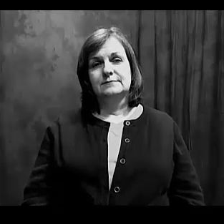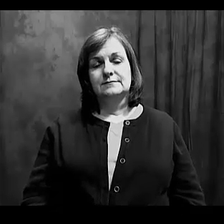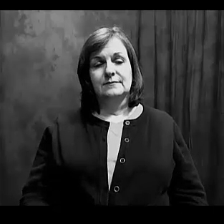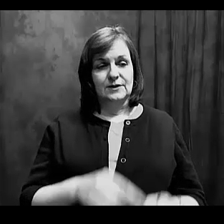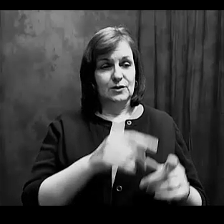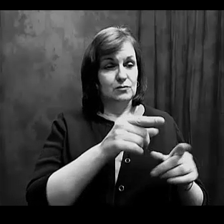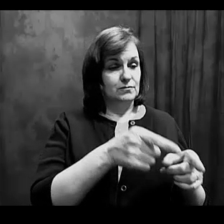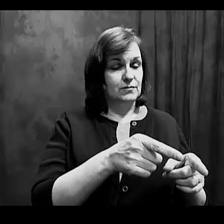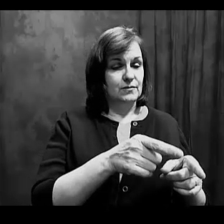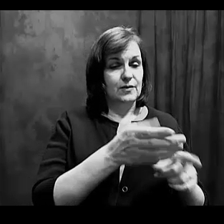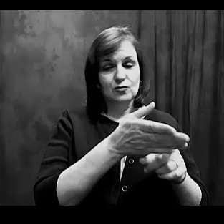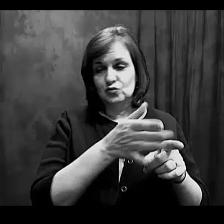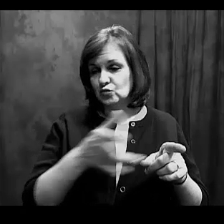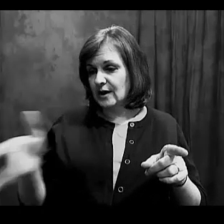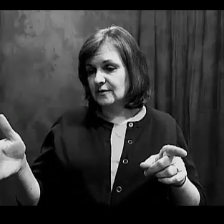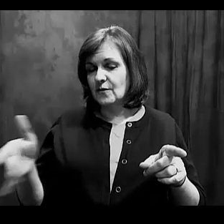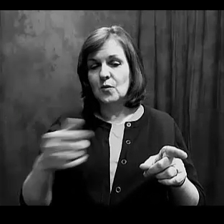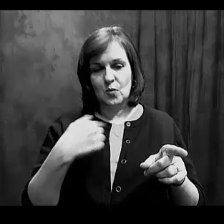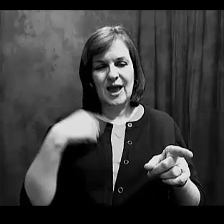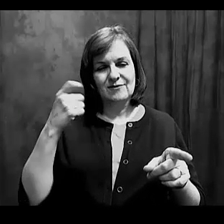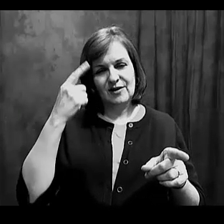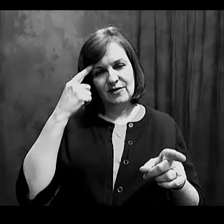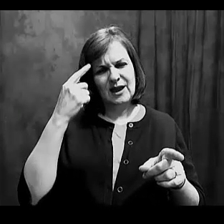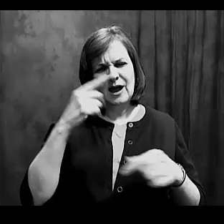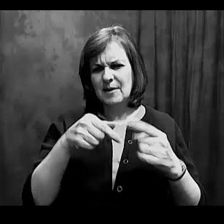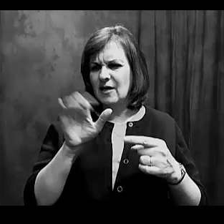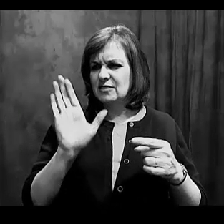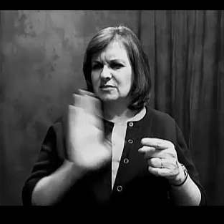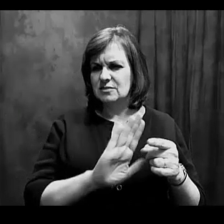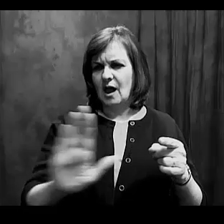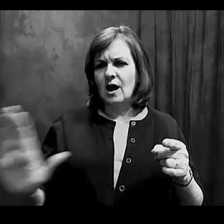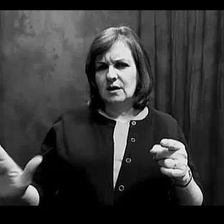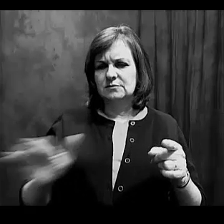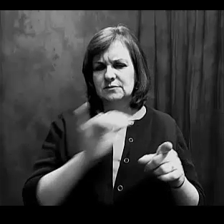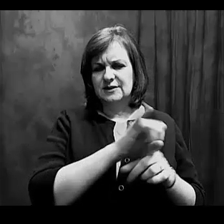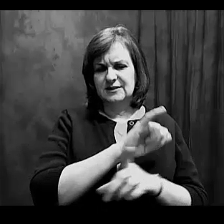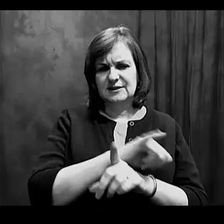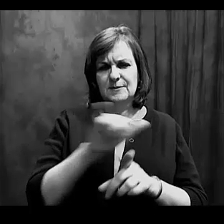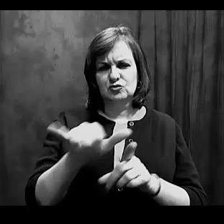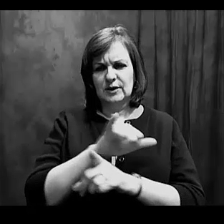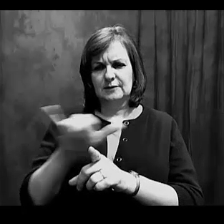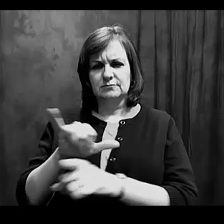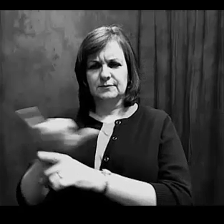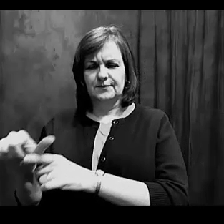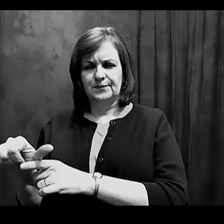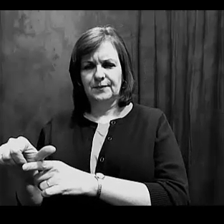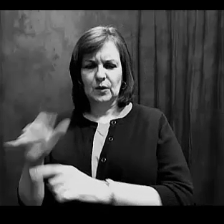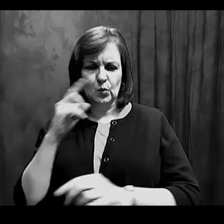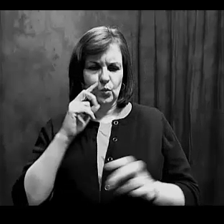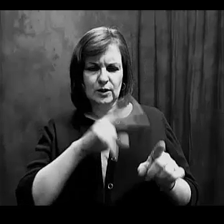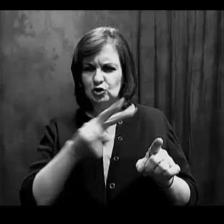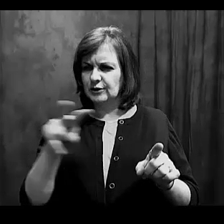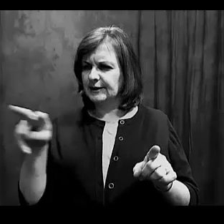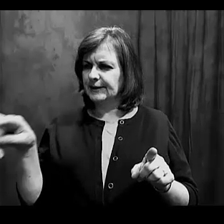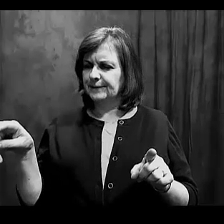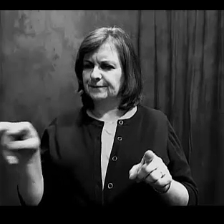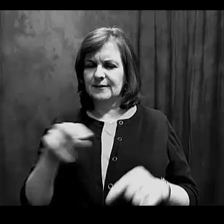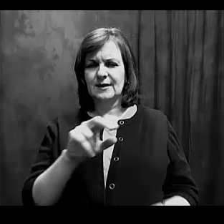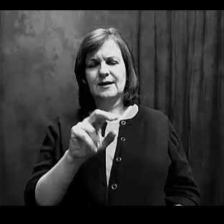right? So the symmetry for the rest of these, we have to think about. All right, well, if we look at these